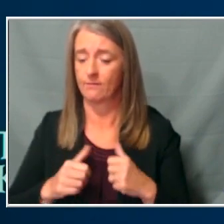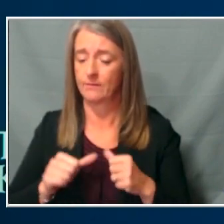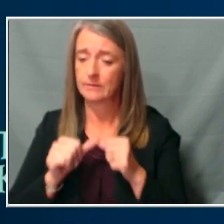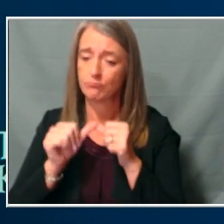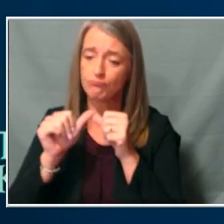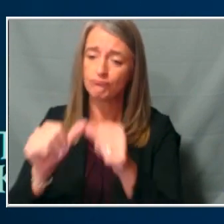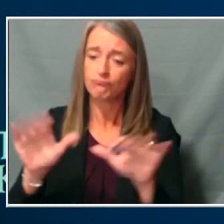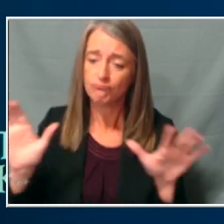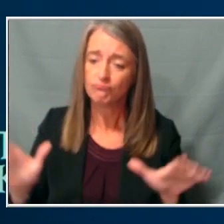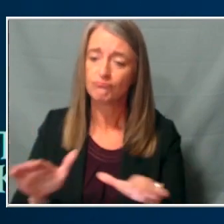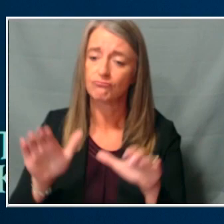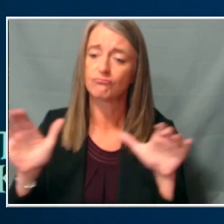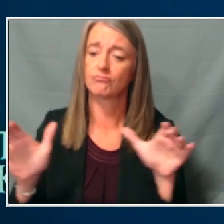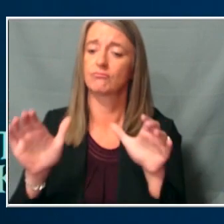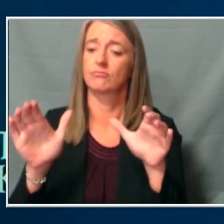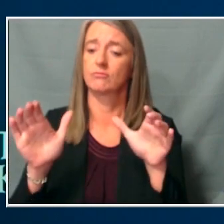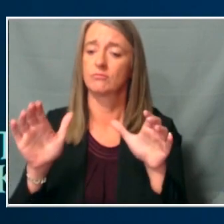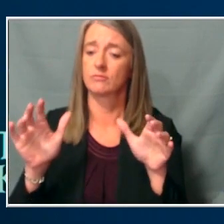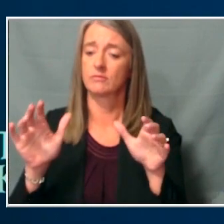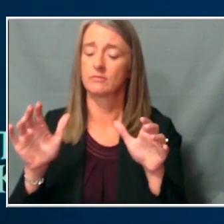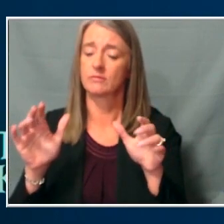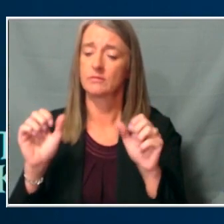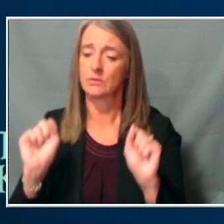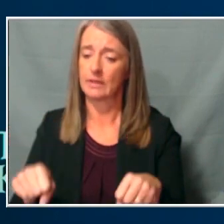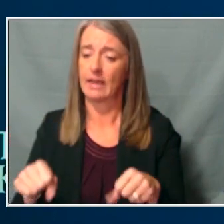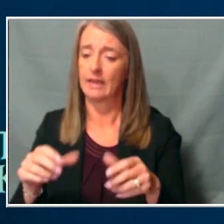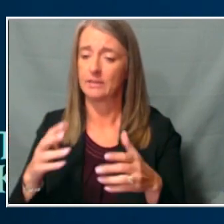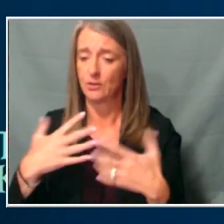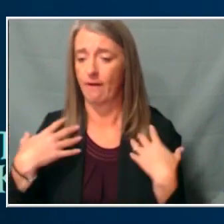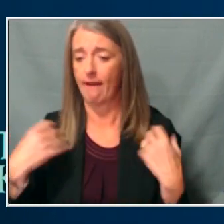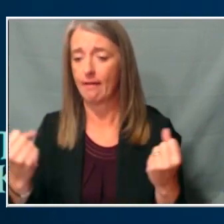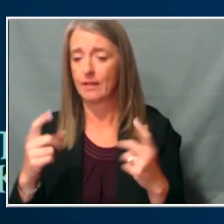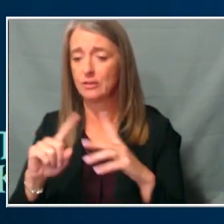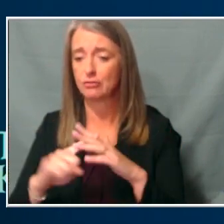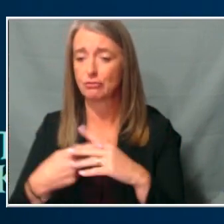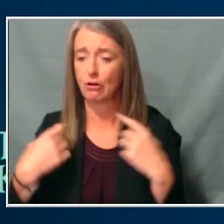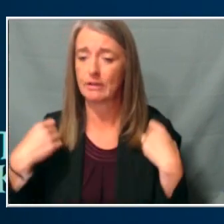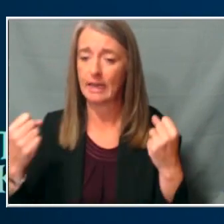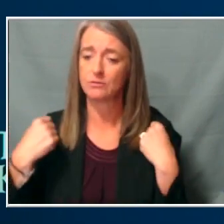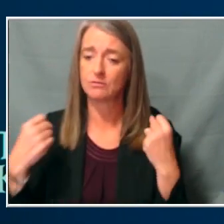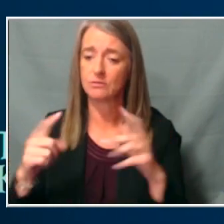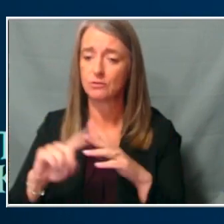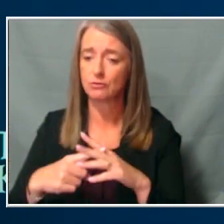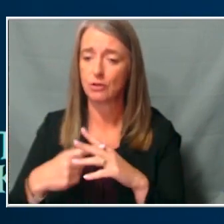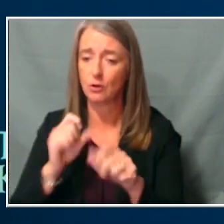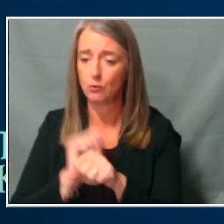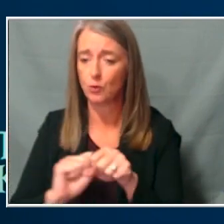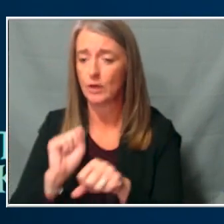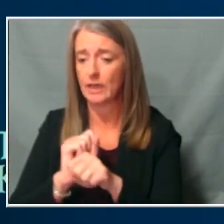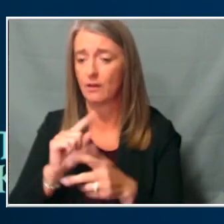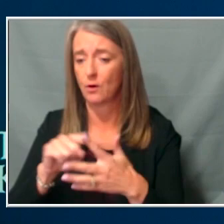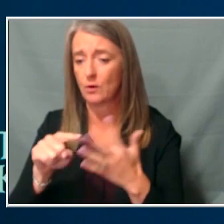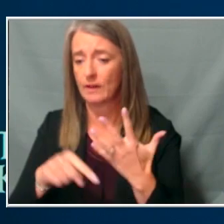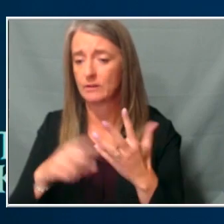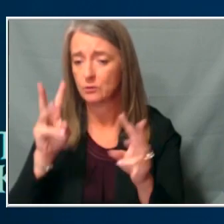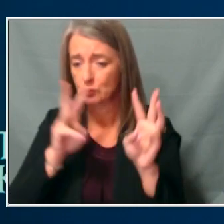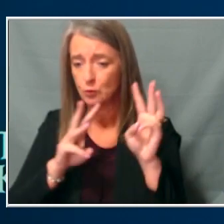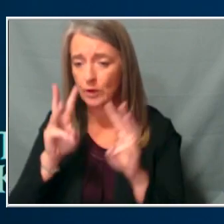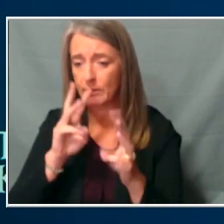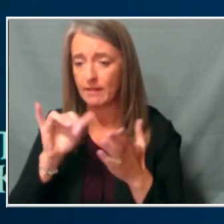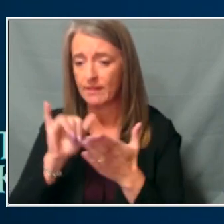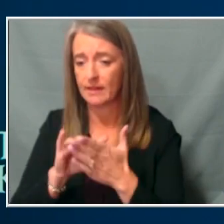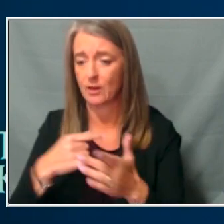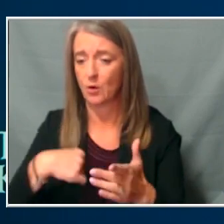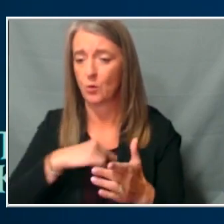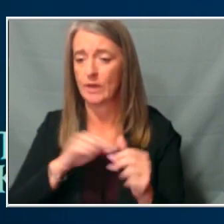that you want to do so that you're healthy. Start exercising and start working on those things again. Don't worry about this. This is something we